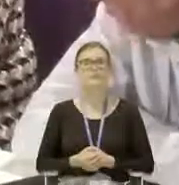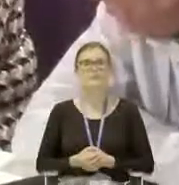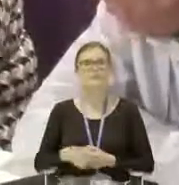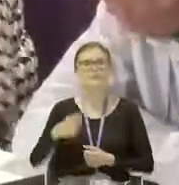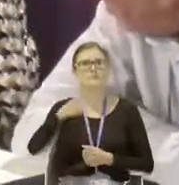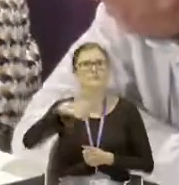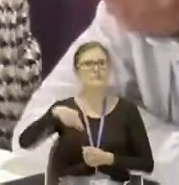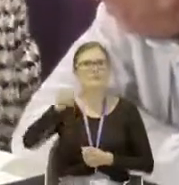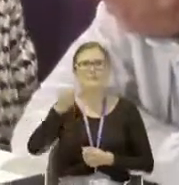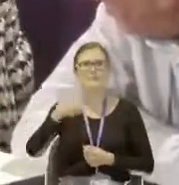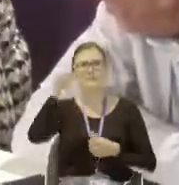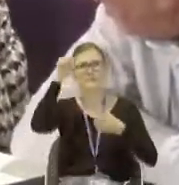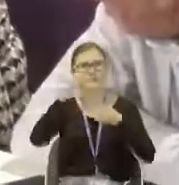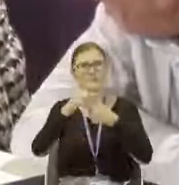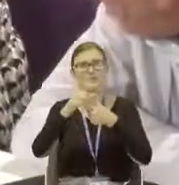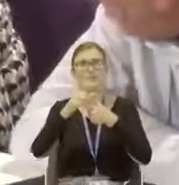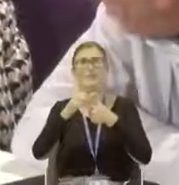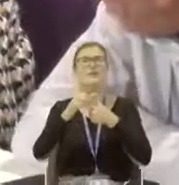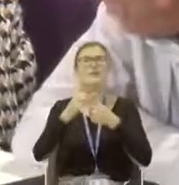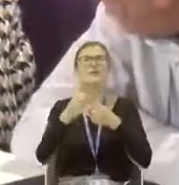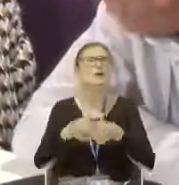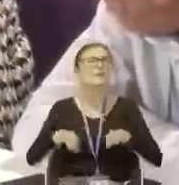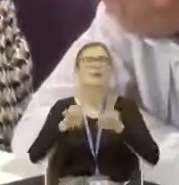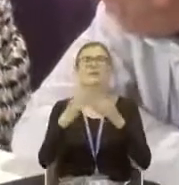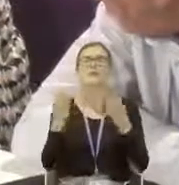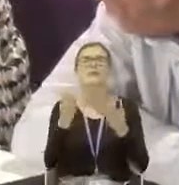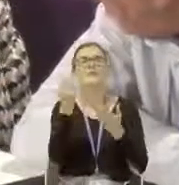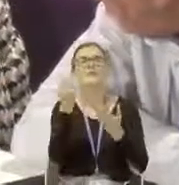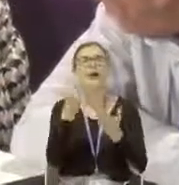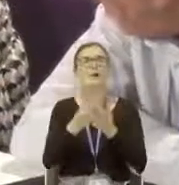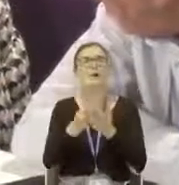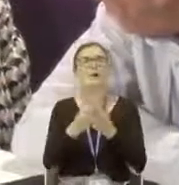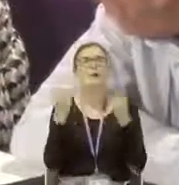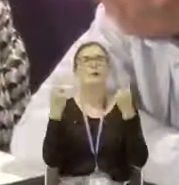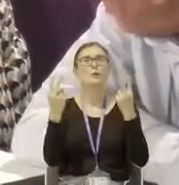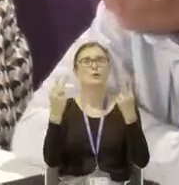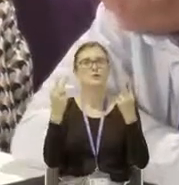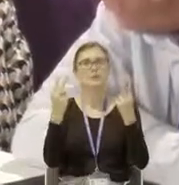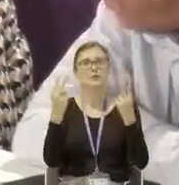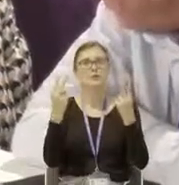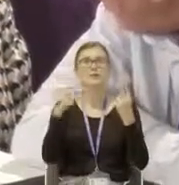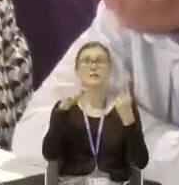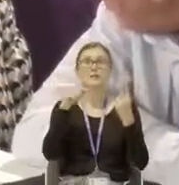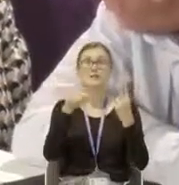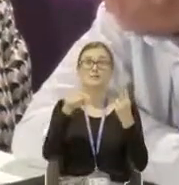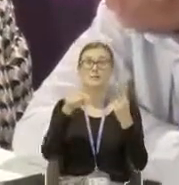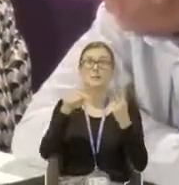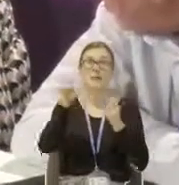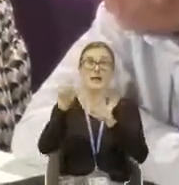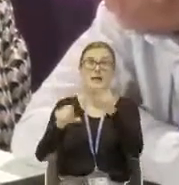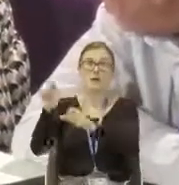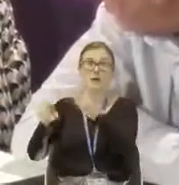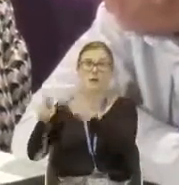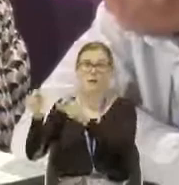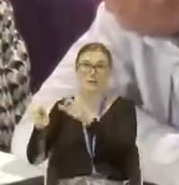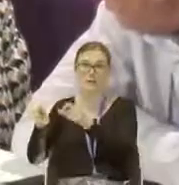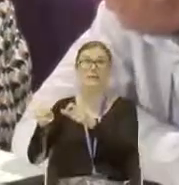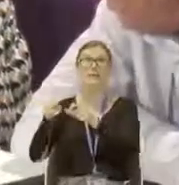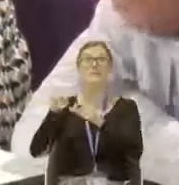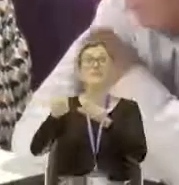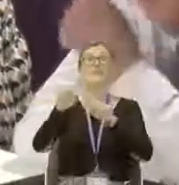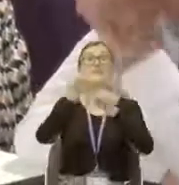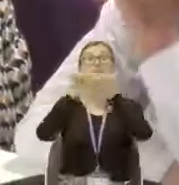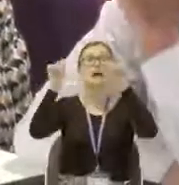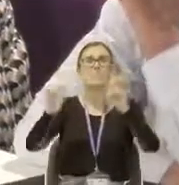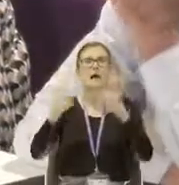system. Multilateralism must be based on people and be a form of cooperation